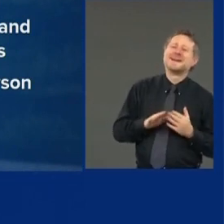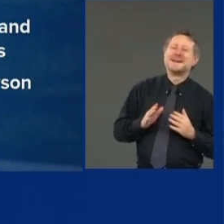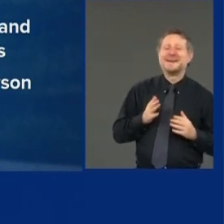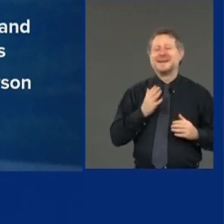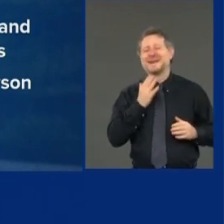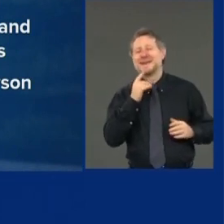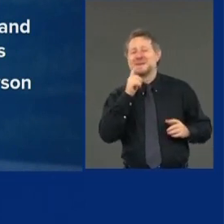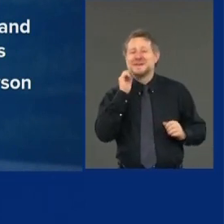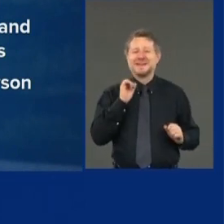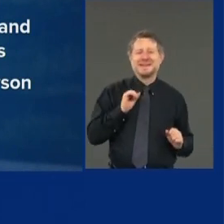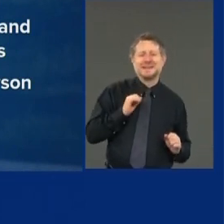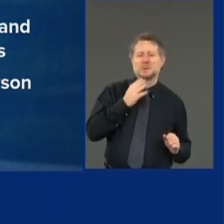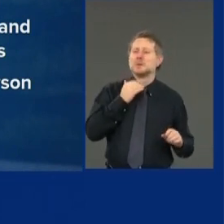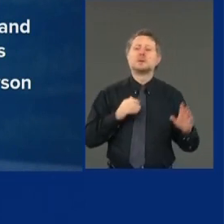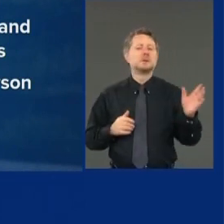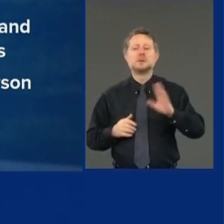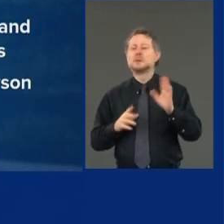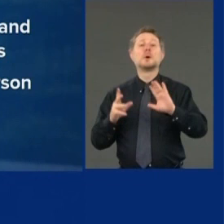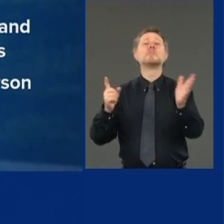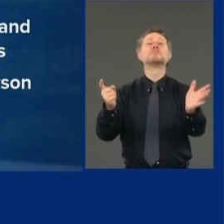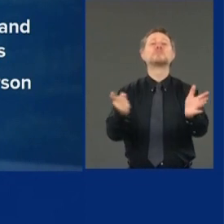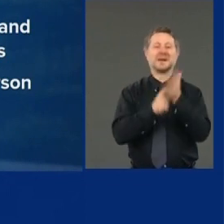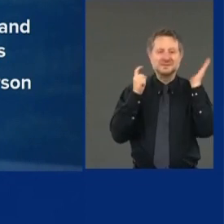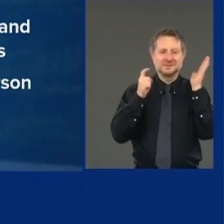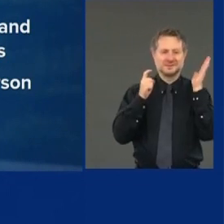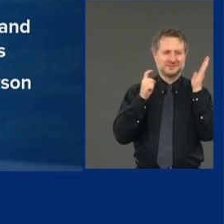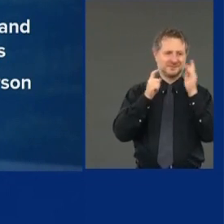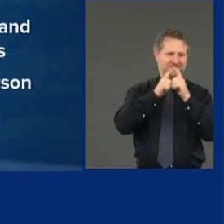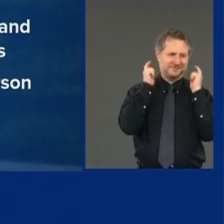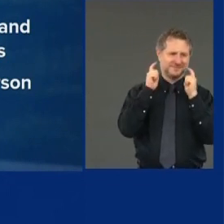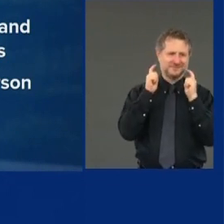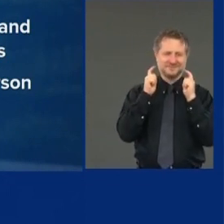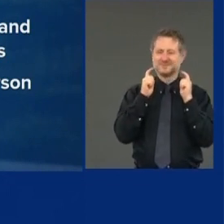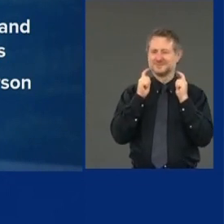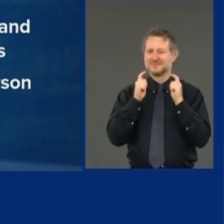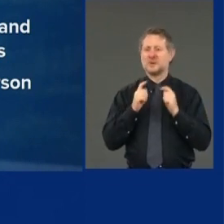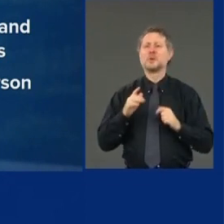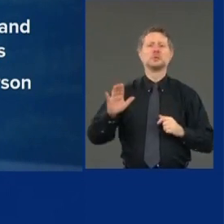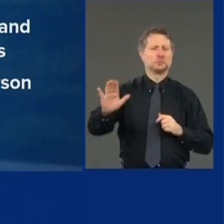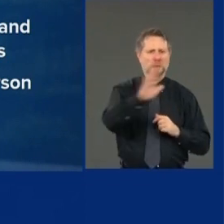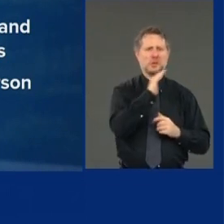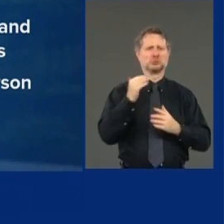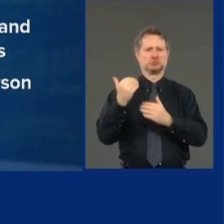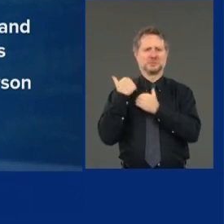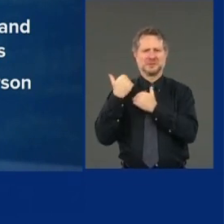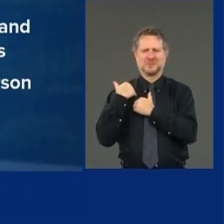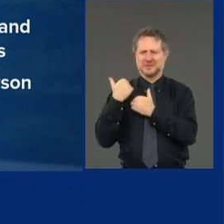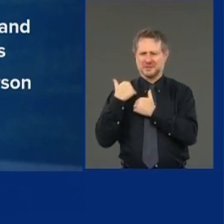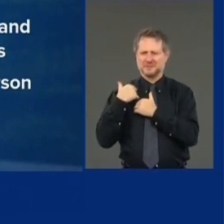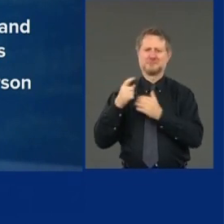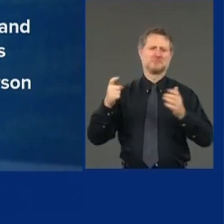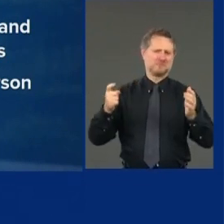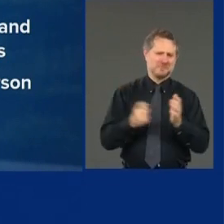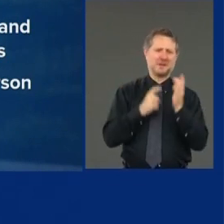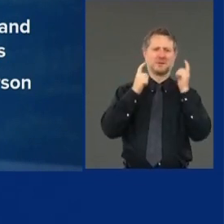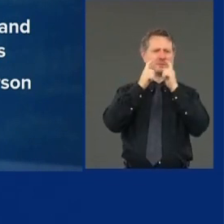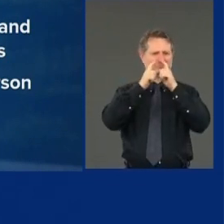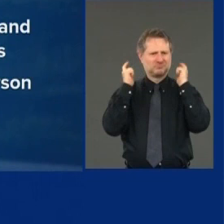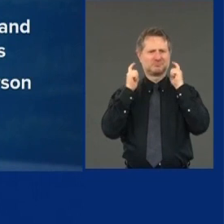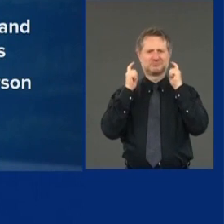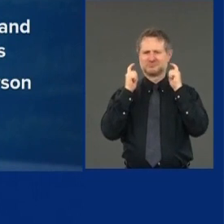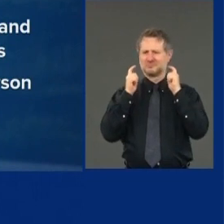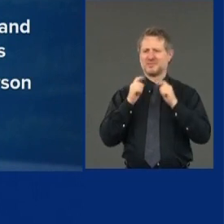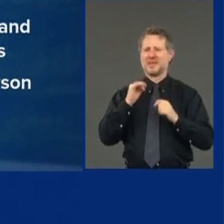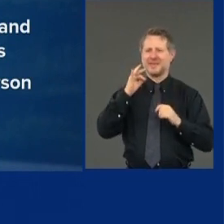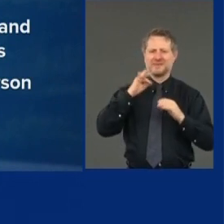thing to do, for citizen duty. It is mandatory that you wear the mask within 6 feet